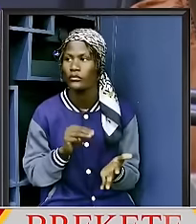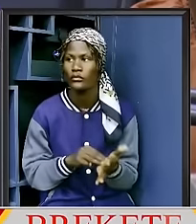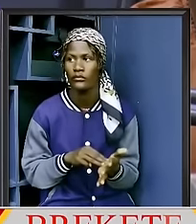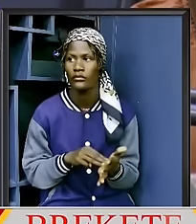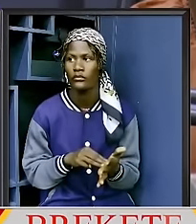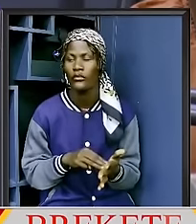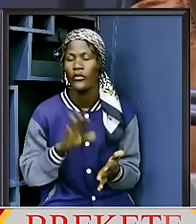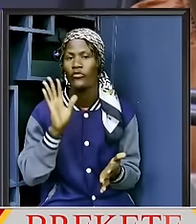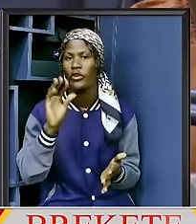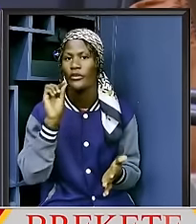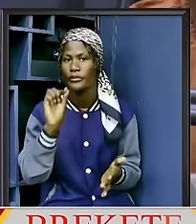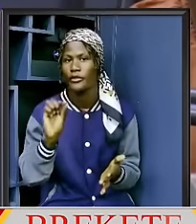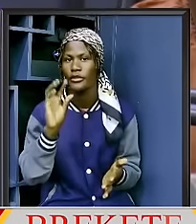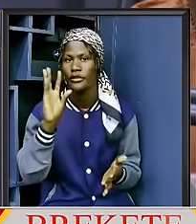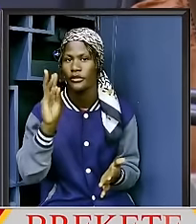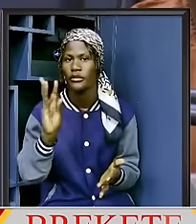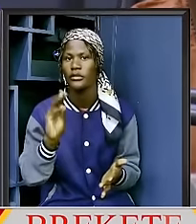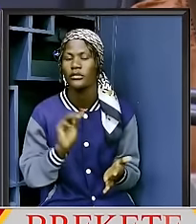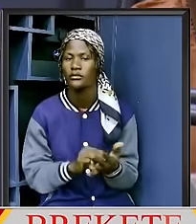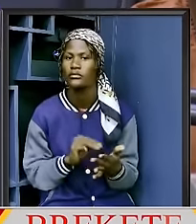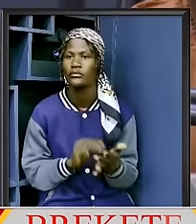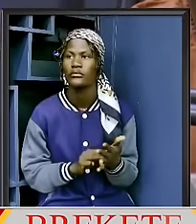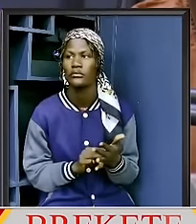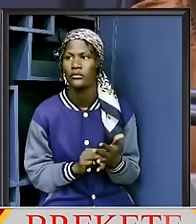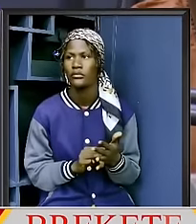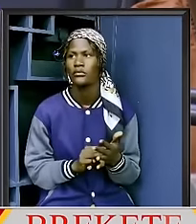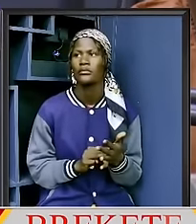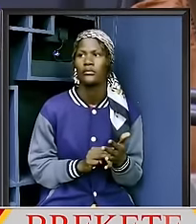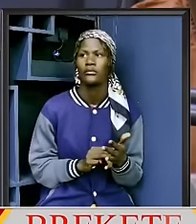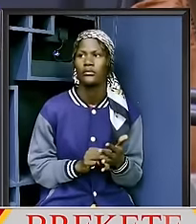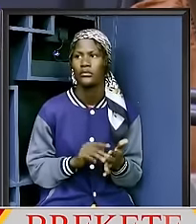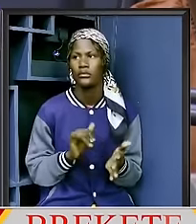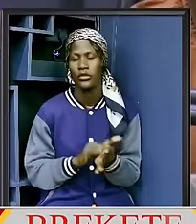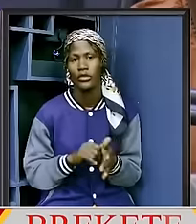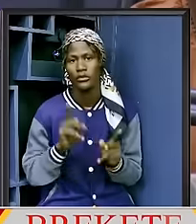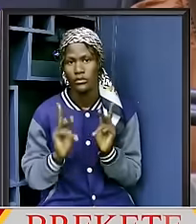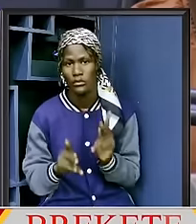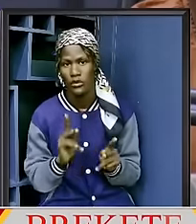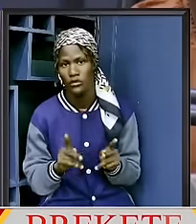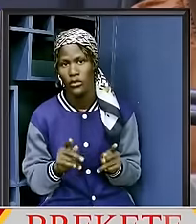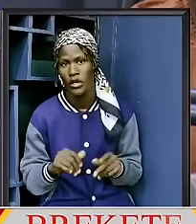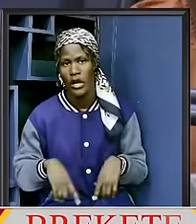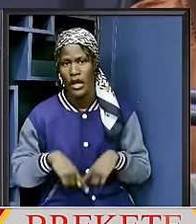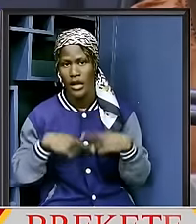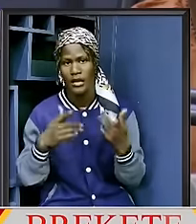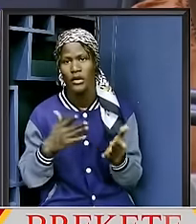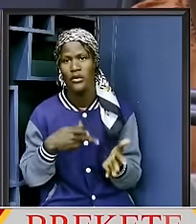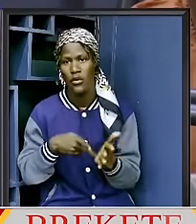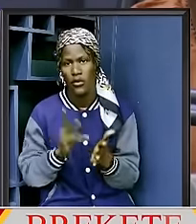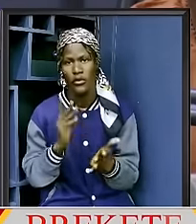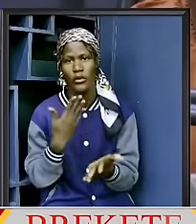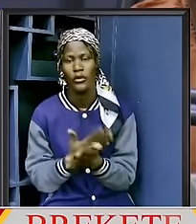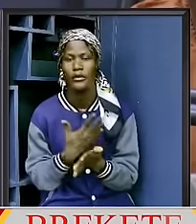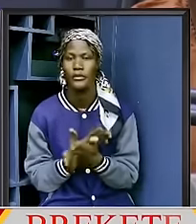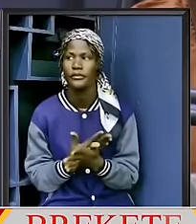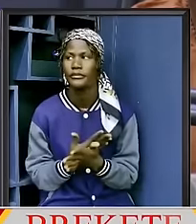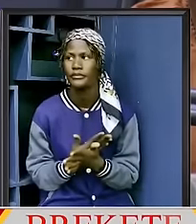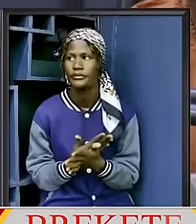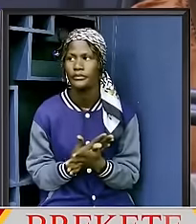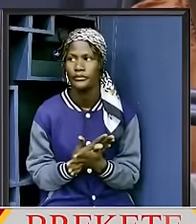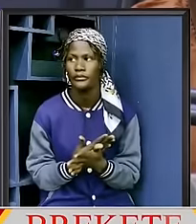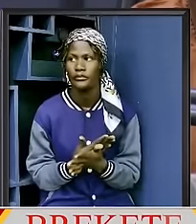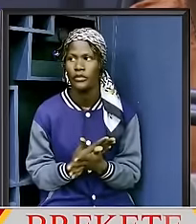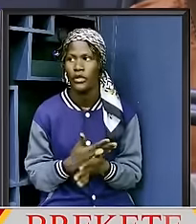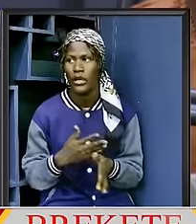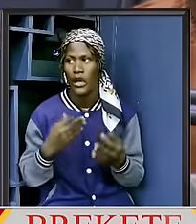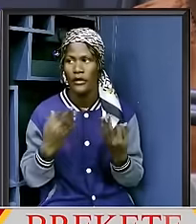was 5.6 million. I said, okay, as far as these people are alive, they will pay the money. You understand me, sir? So